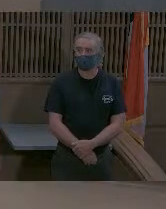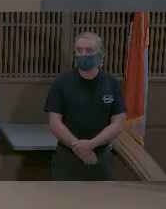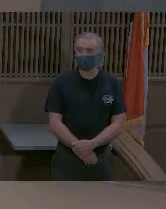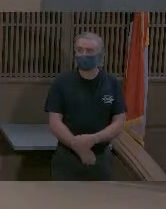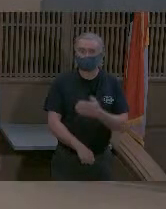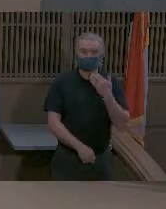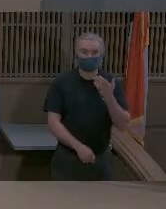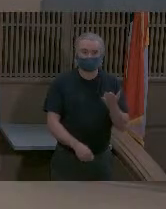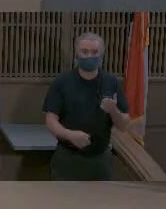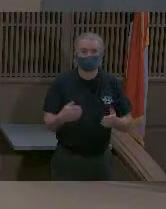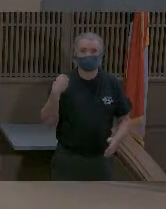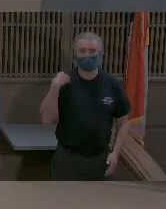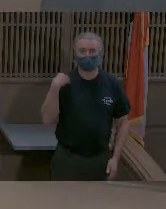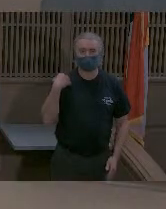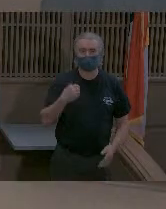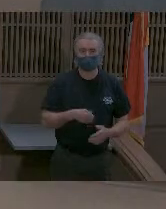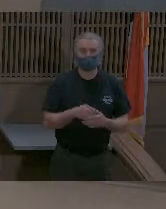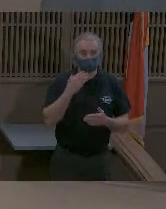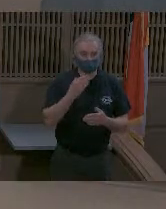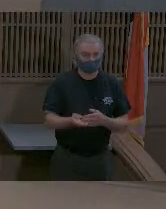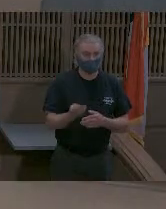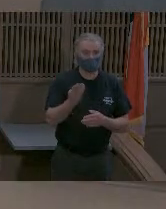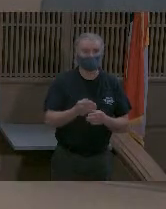Thank you, Chief. Good morning.